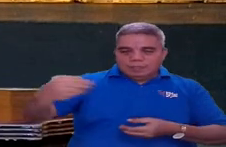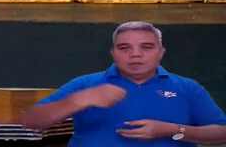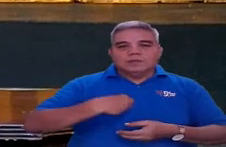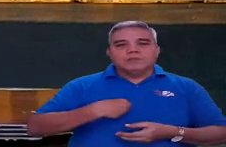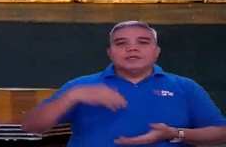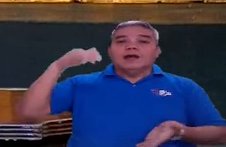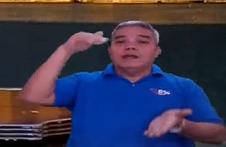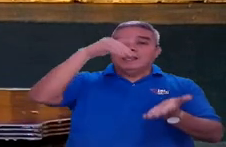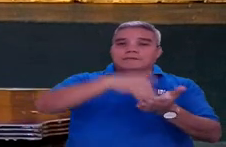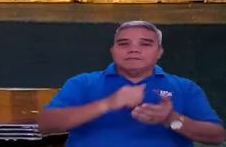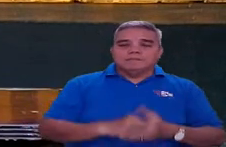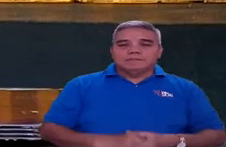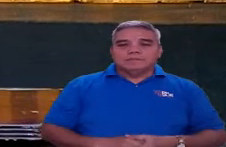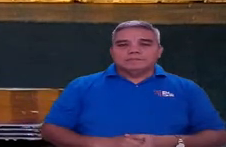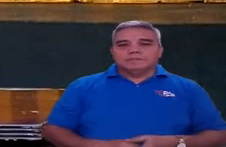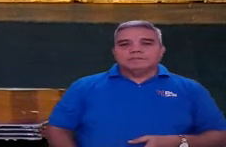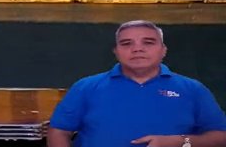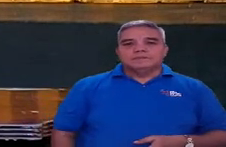pesos.